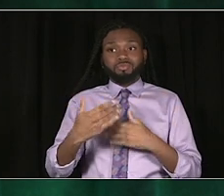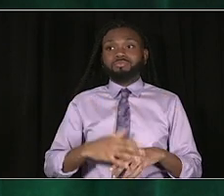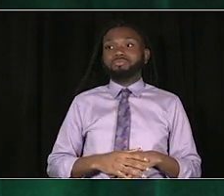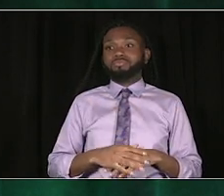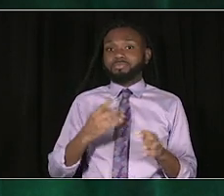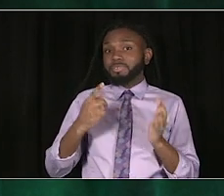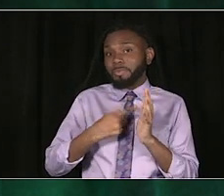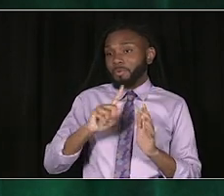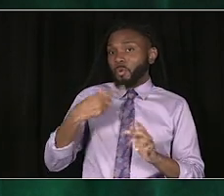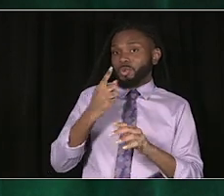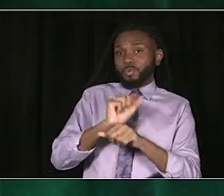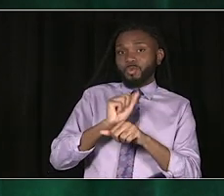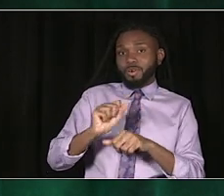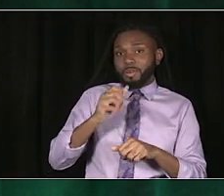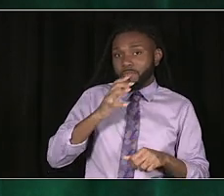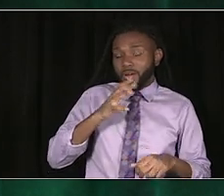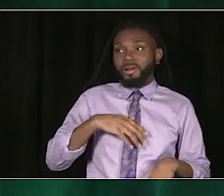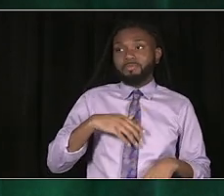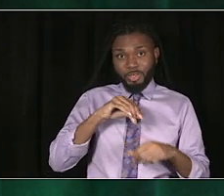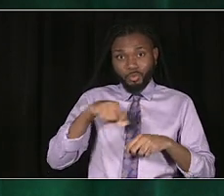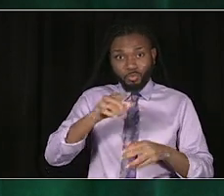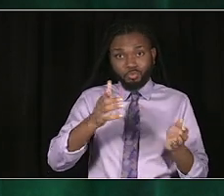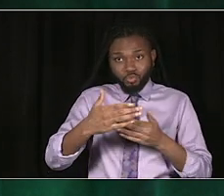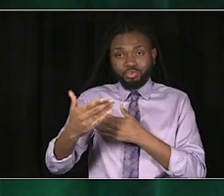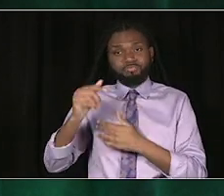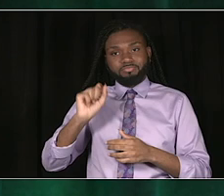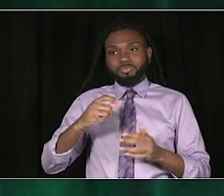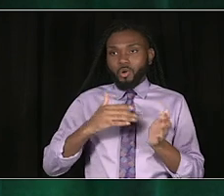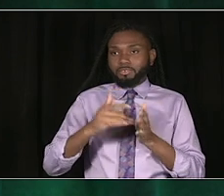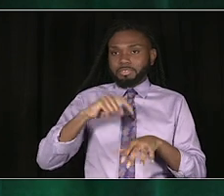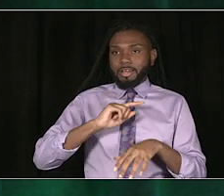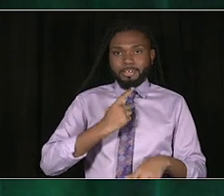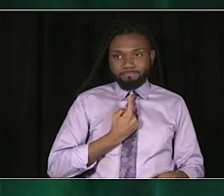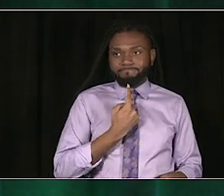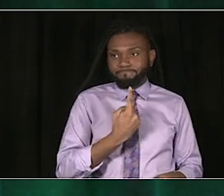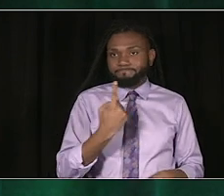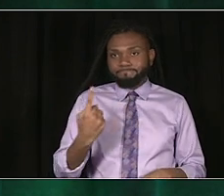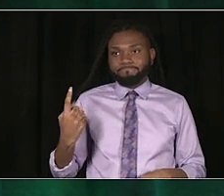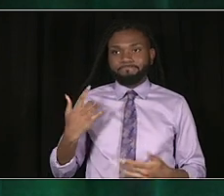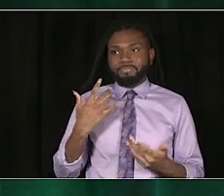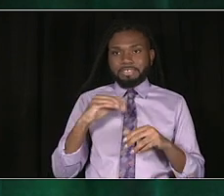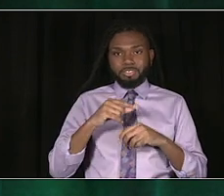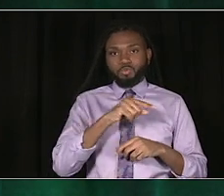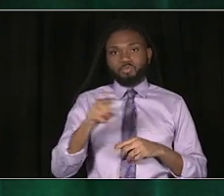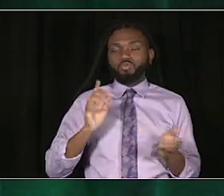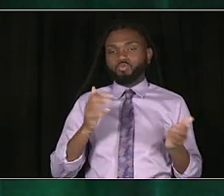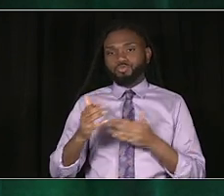working mom in a lot of rooms? Yes, I'm the only one in a lot of rooms. I've always been the only one in a lot of rooms.